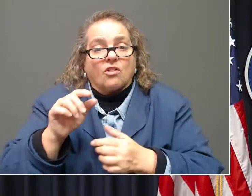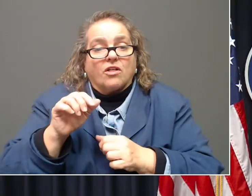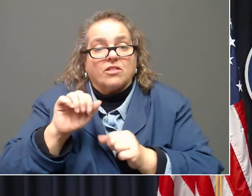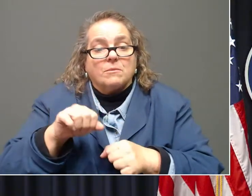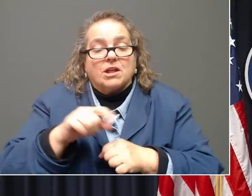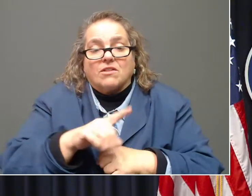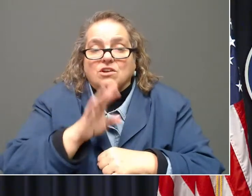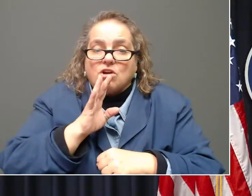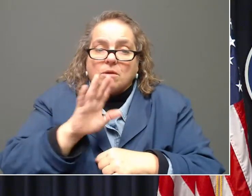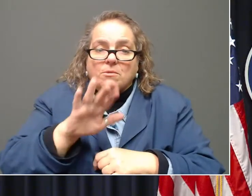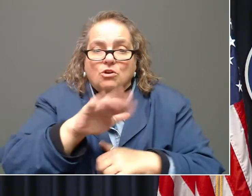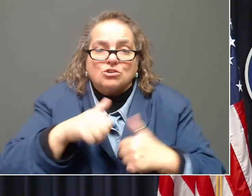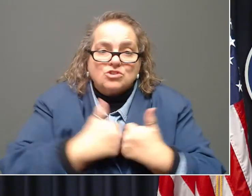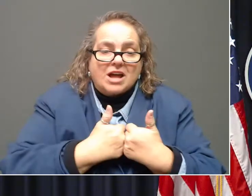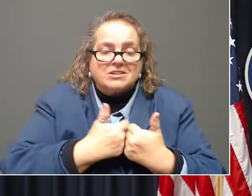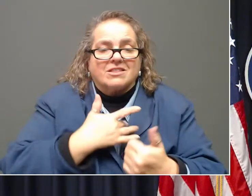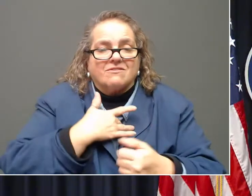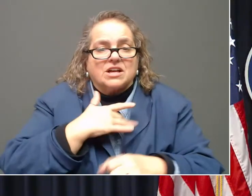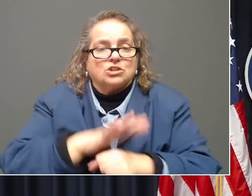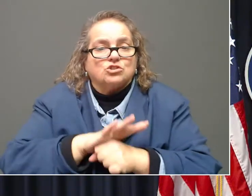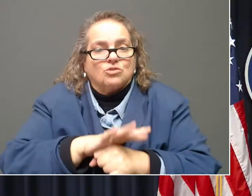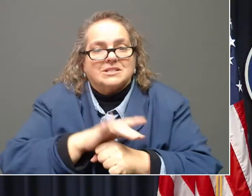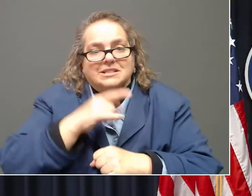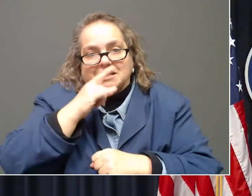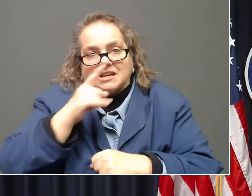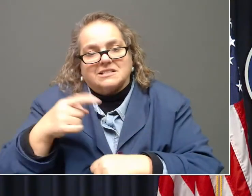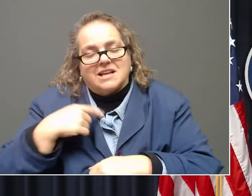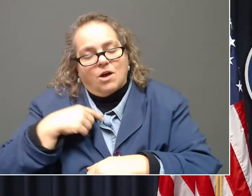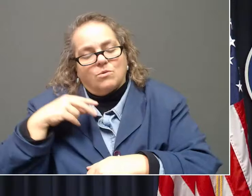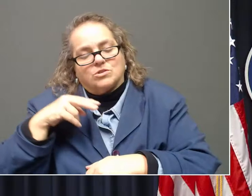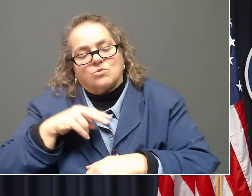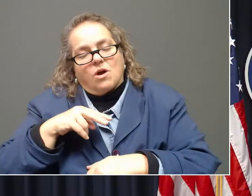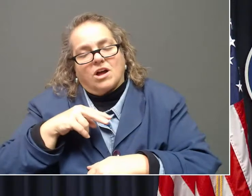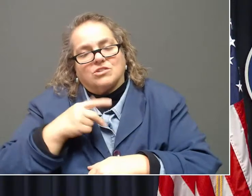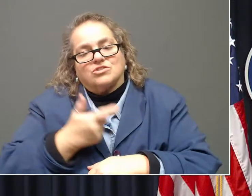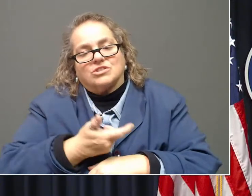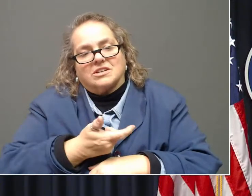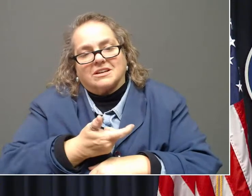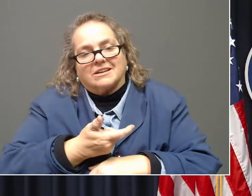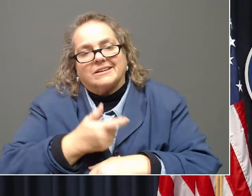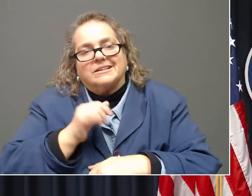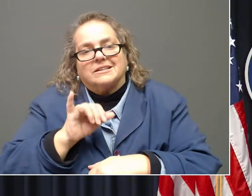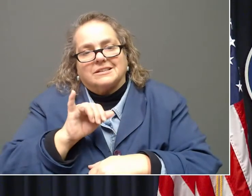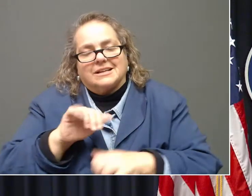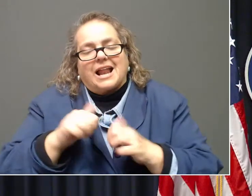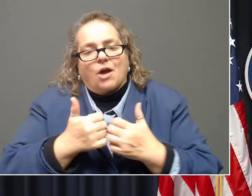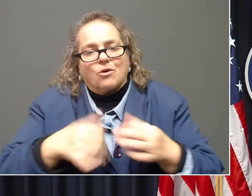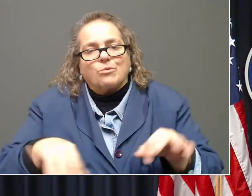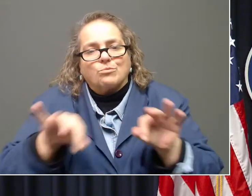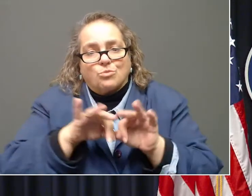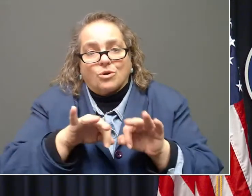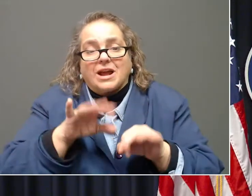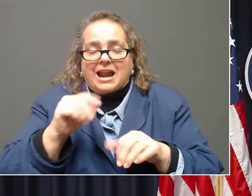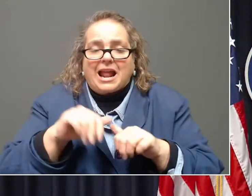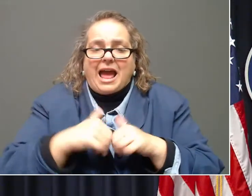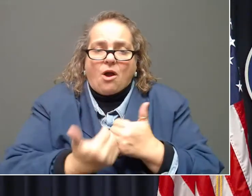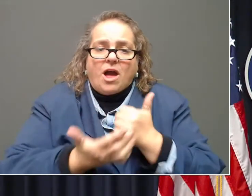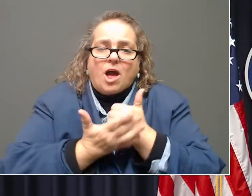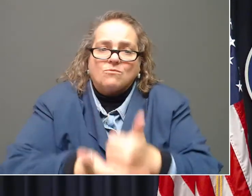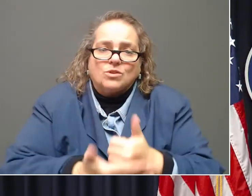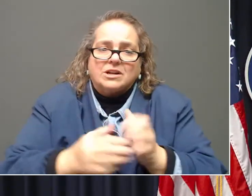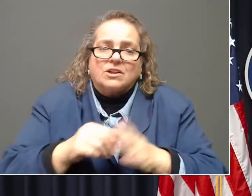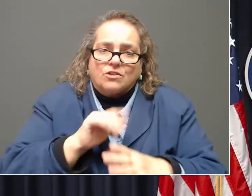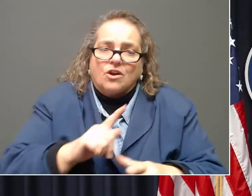on all of us, and we do need to be more vocal about the tools that are out there to help. We need